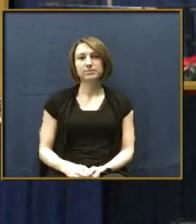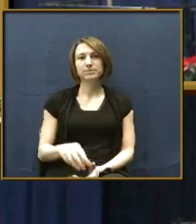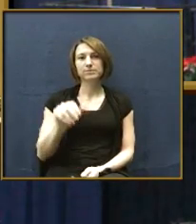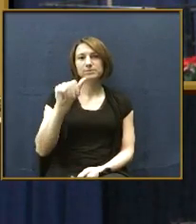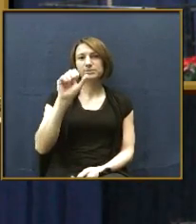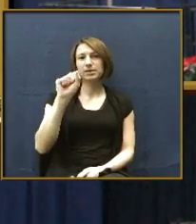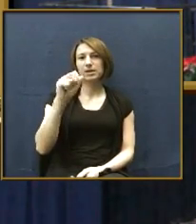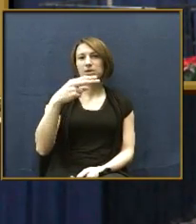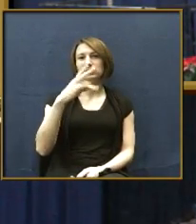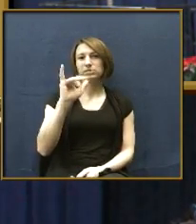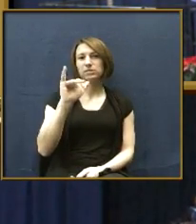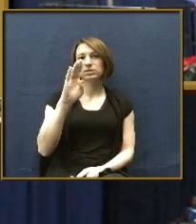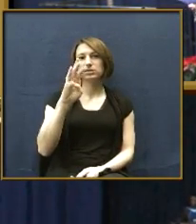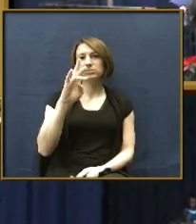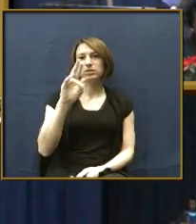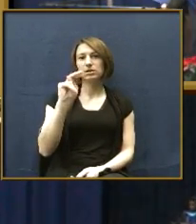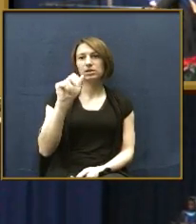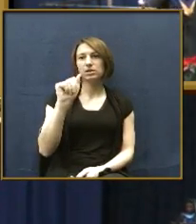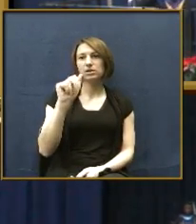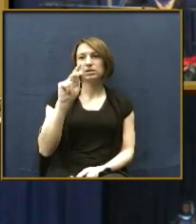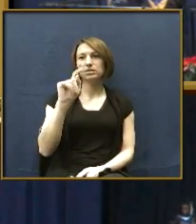Ashley Brianna Tim.